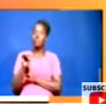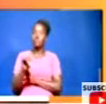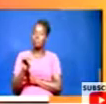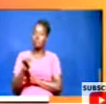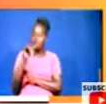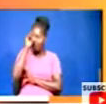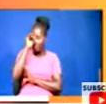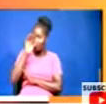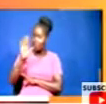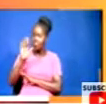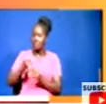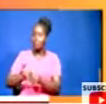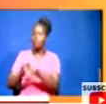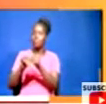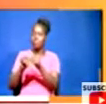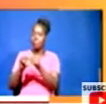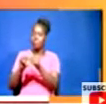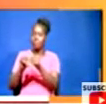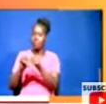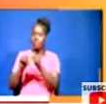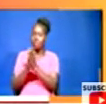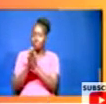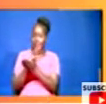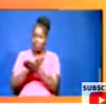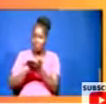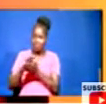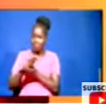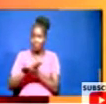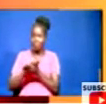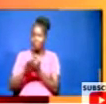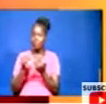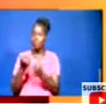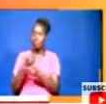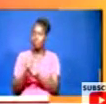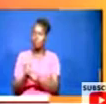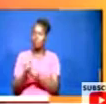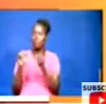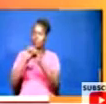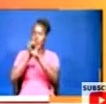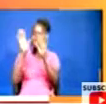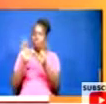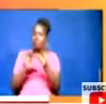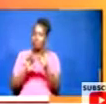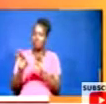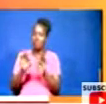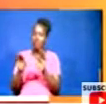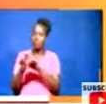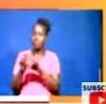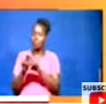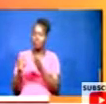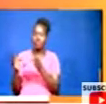government is going to pursue. Mm-hmm. And basically, he was now making it clearer, defining it, and actually packaging